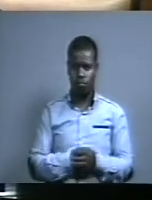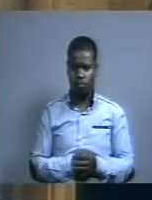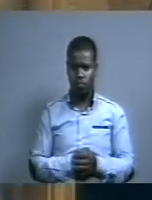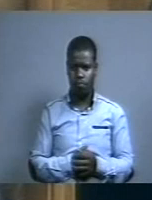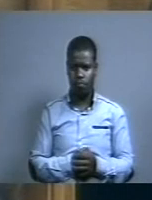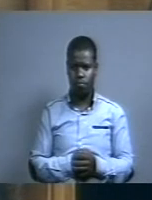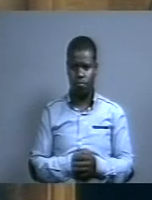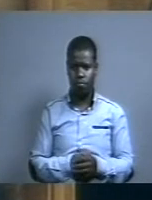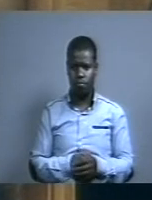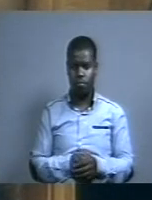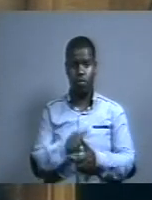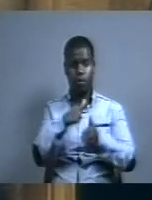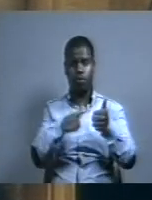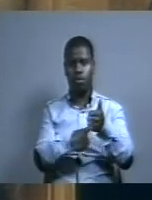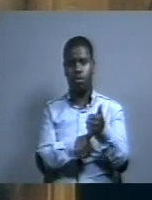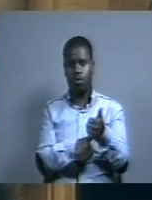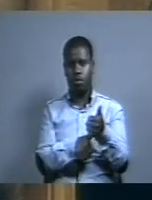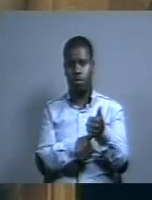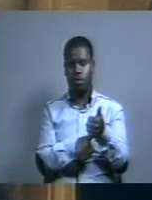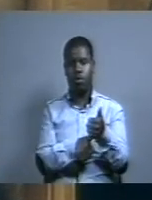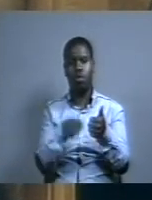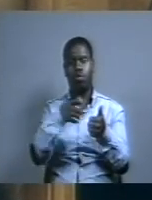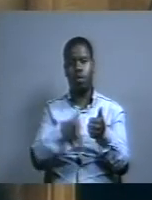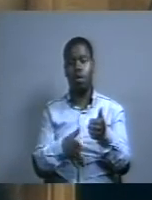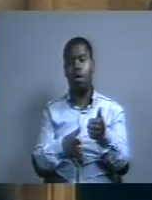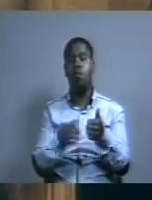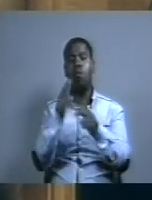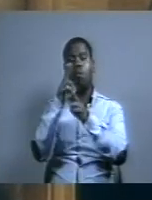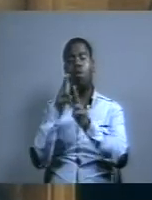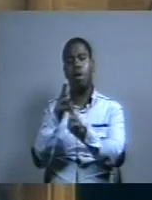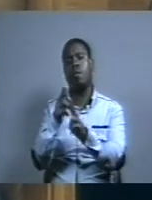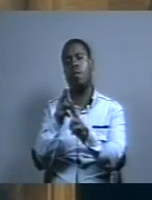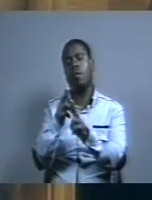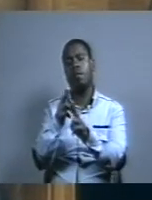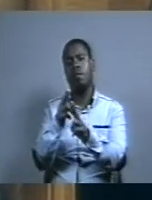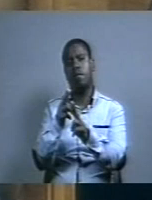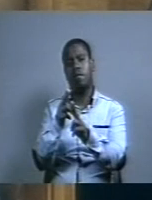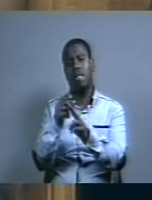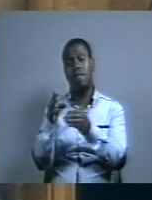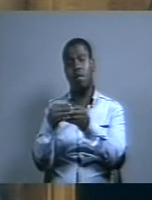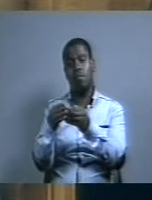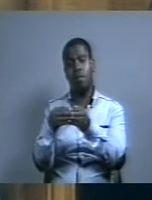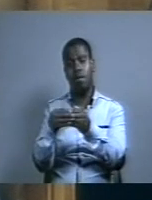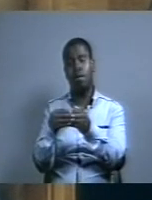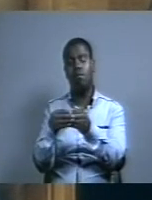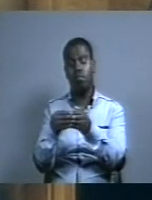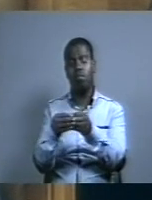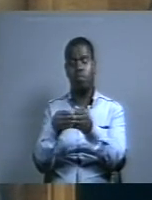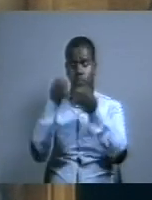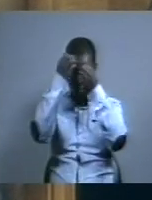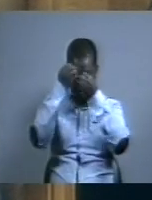Honourable Deputy Speaker, as usual, the Honourable Member Van Dalen is completely misleading the